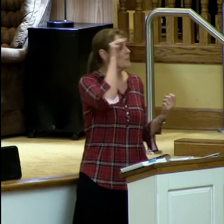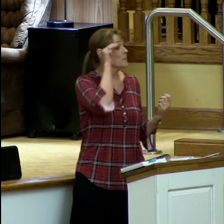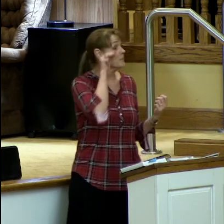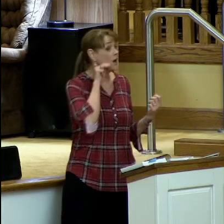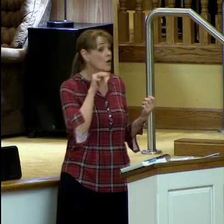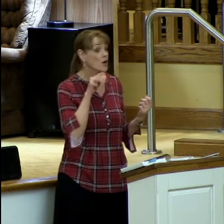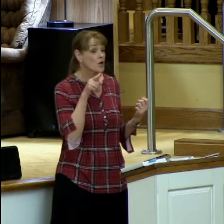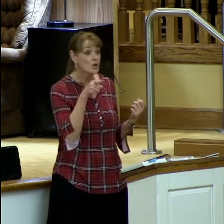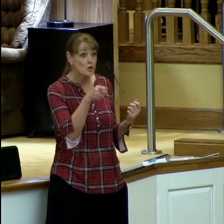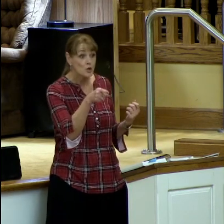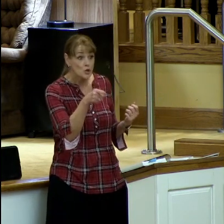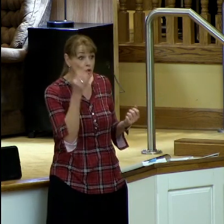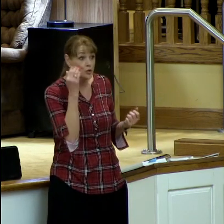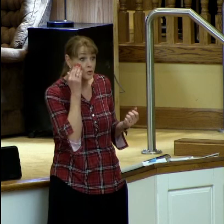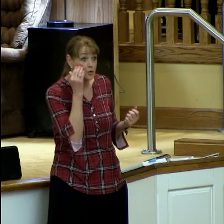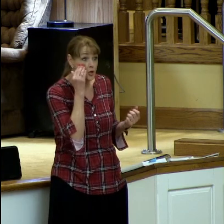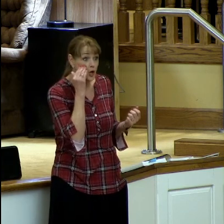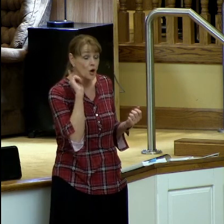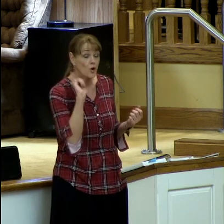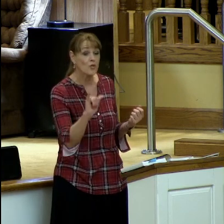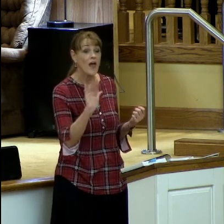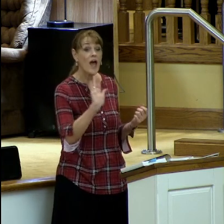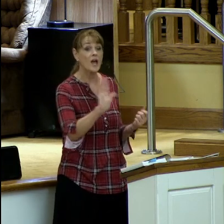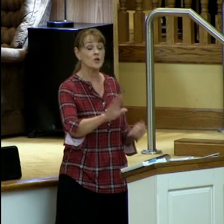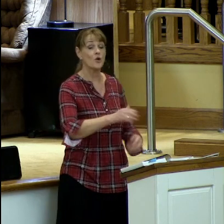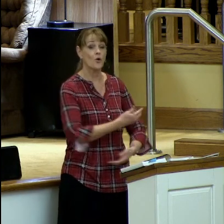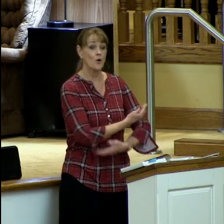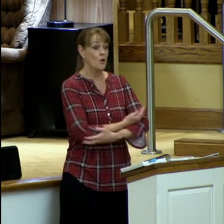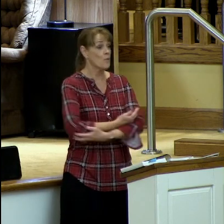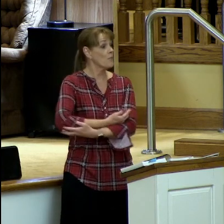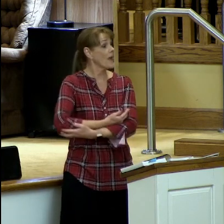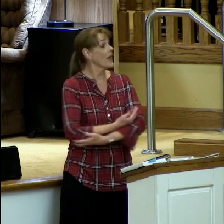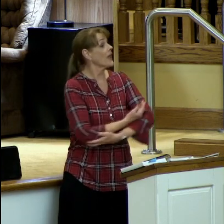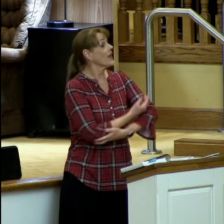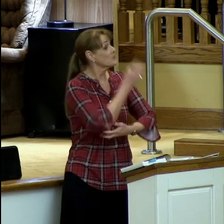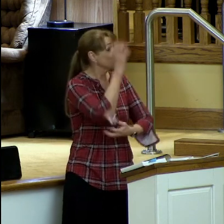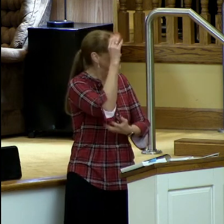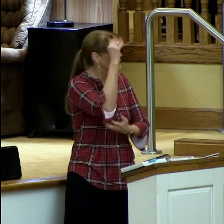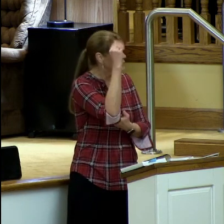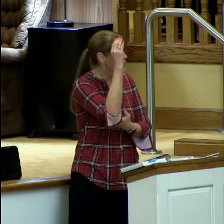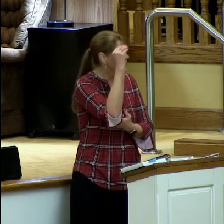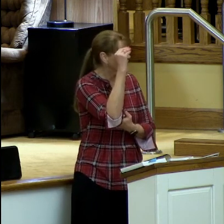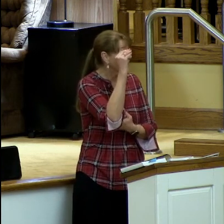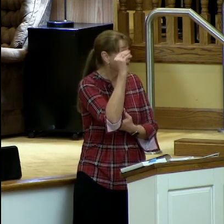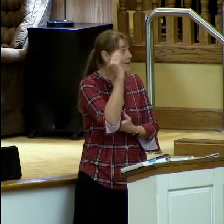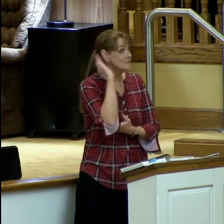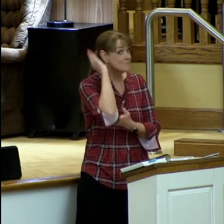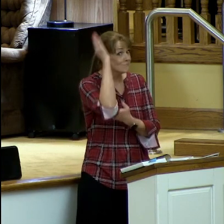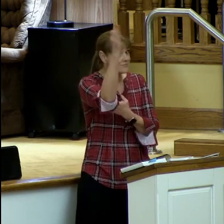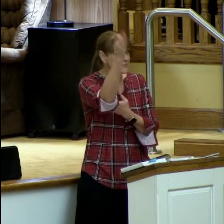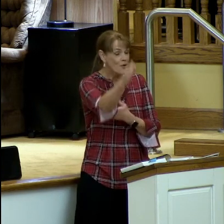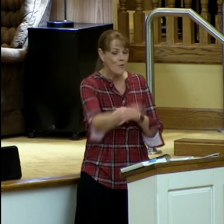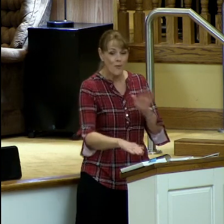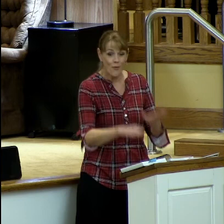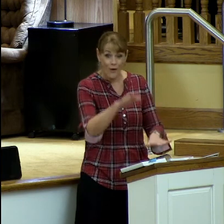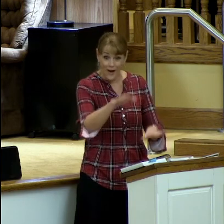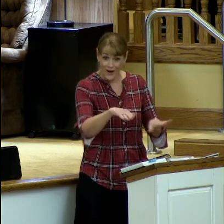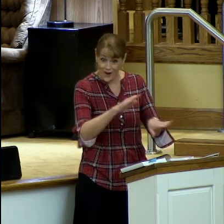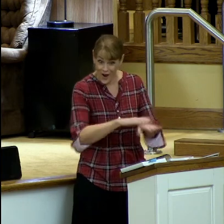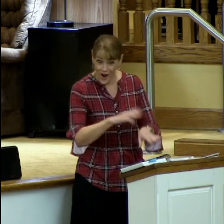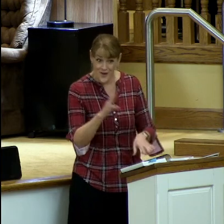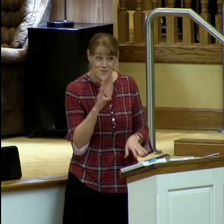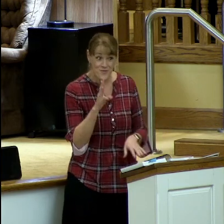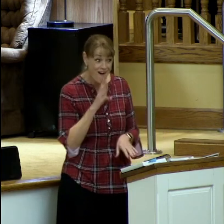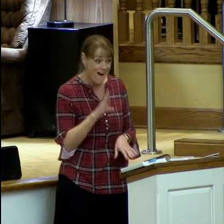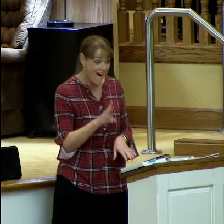Did you know that your baby boy would one day walk on